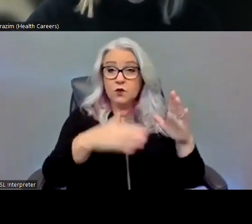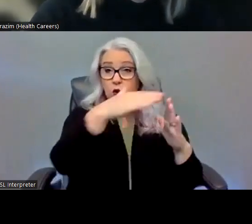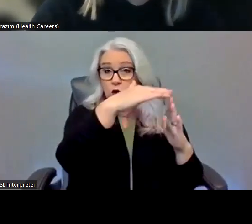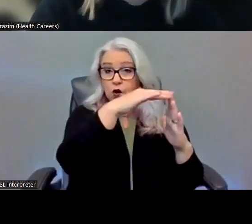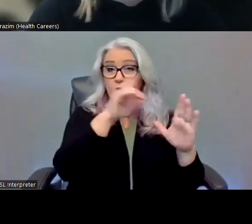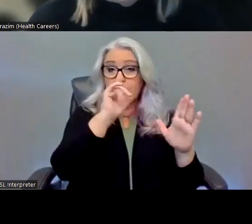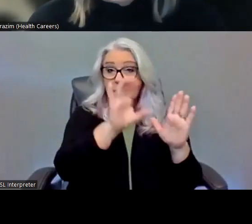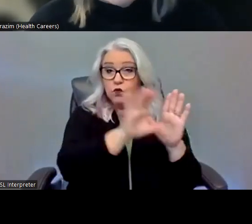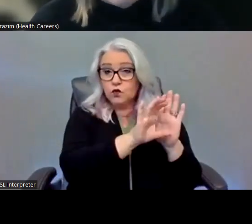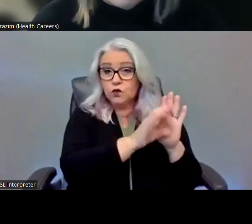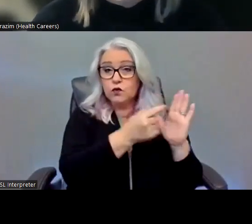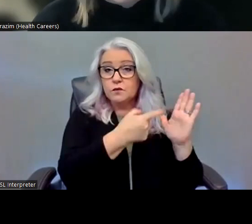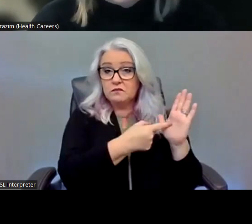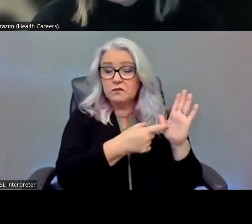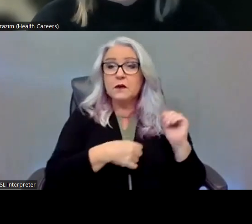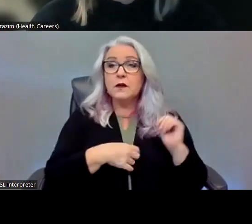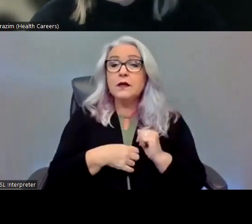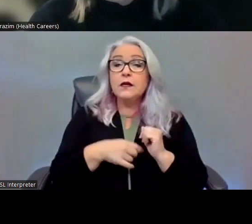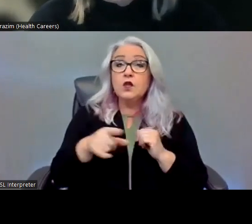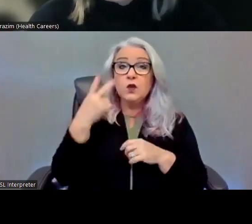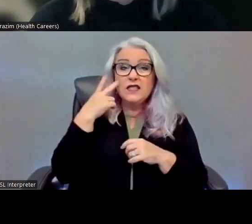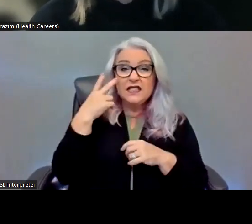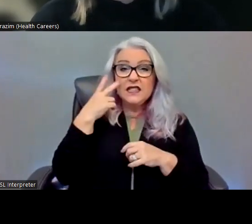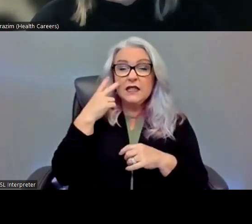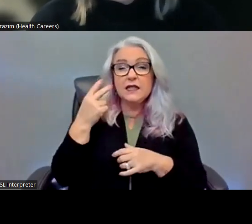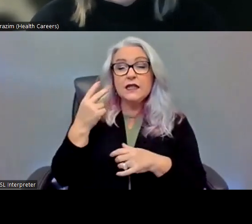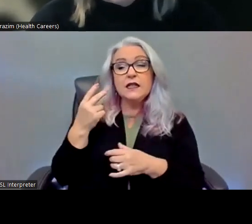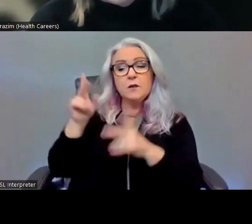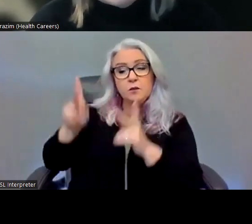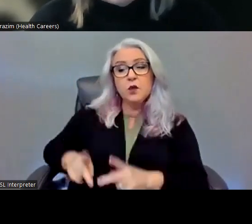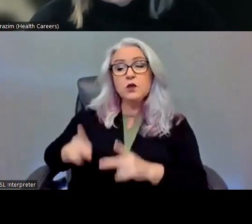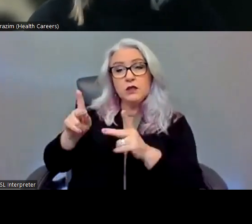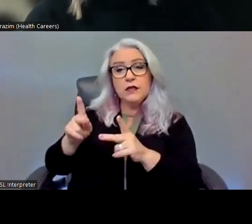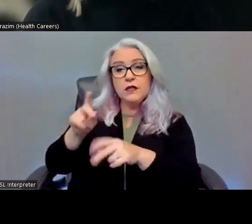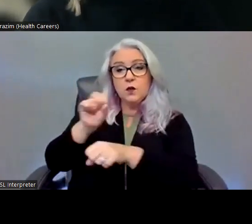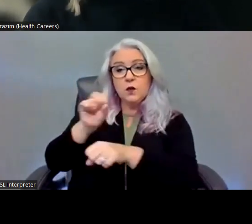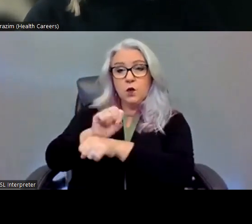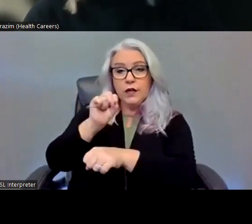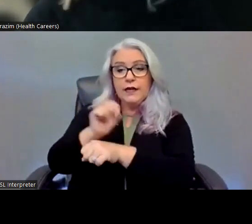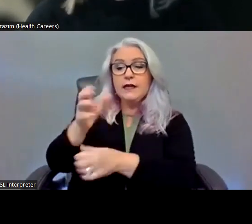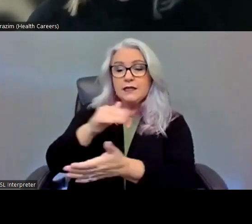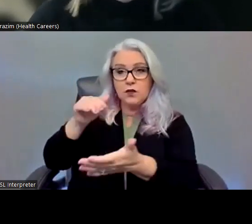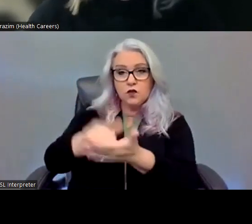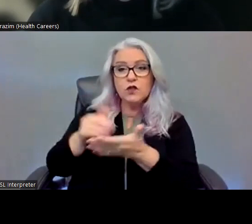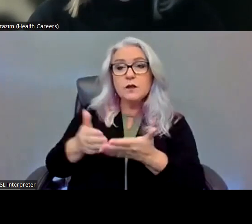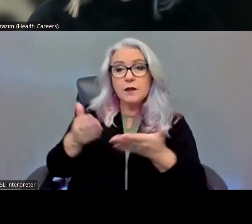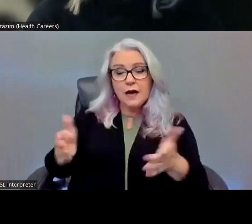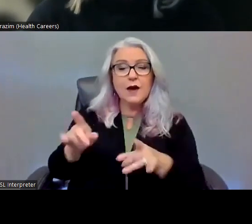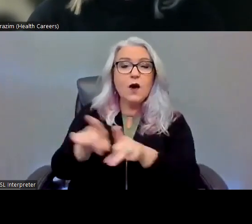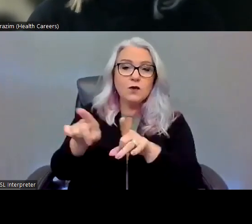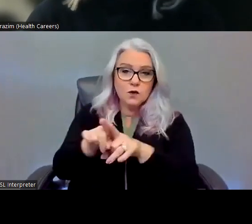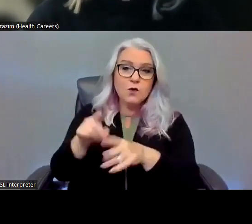see there is someone that is working in central supply, also called sterile